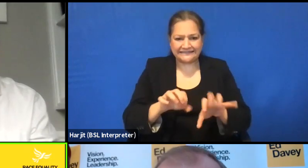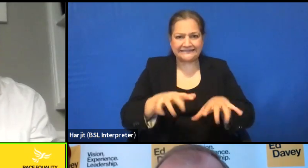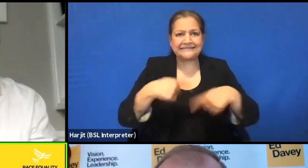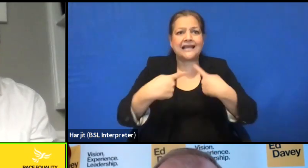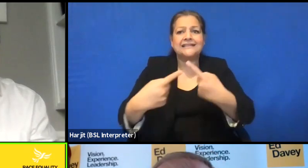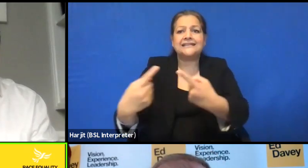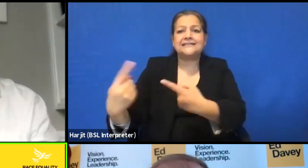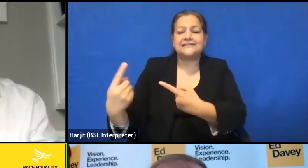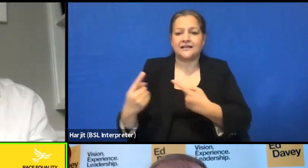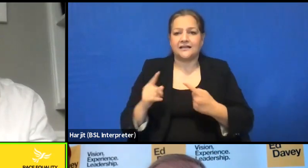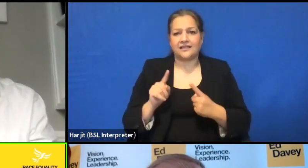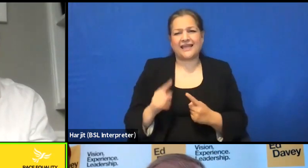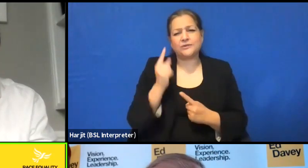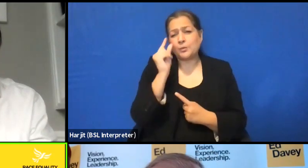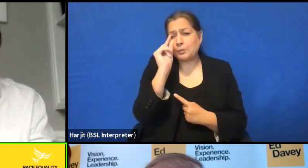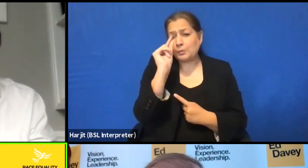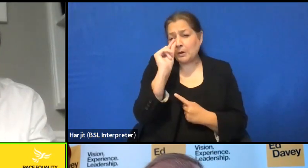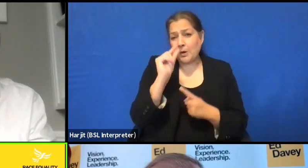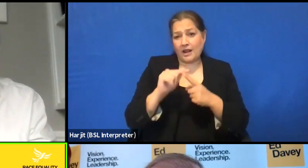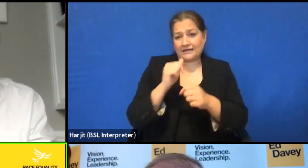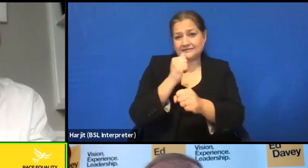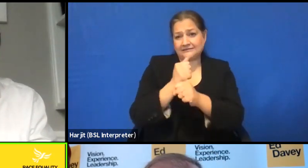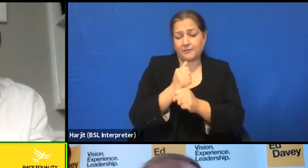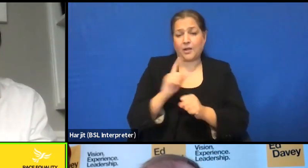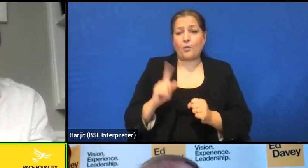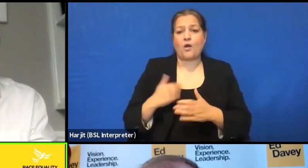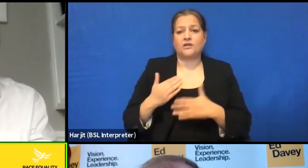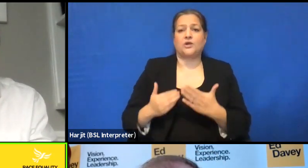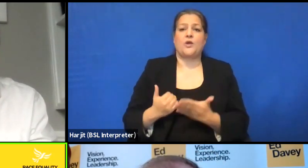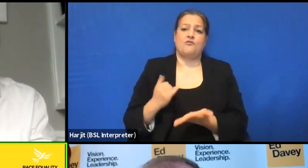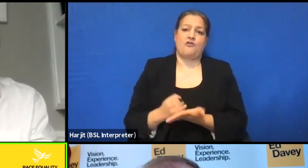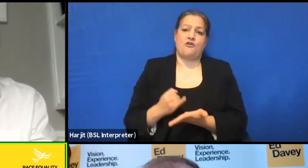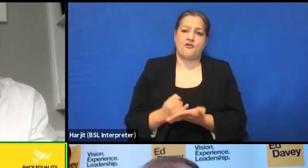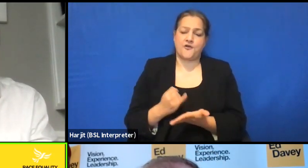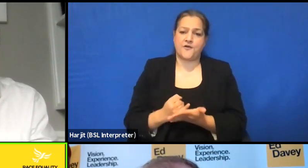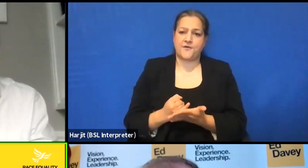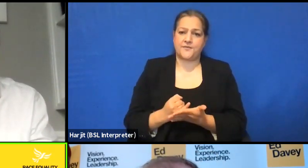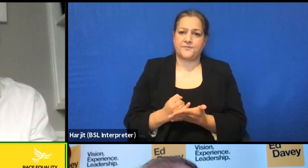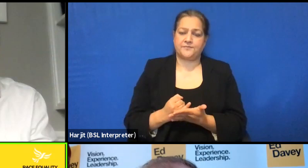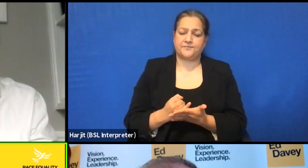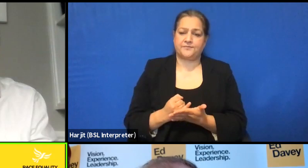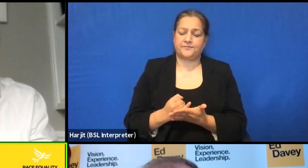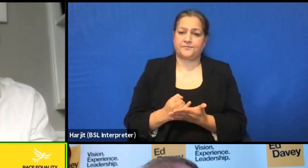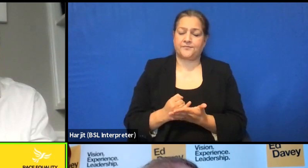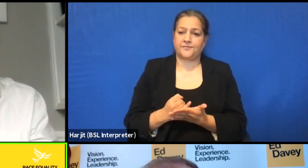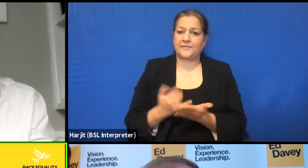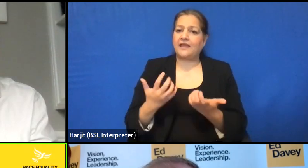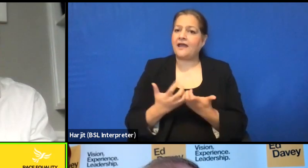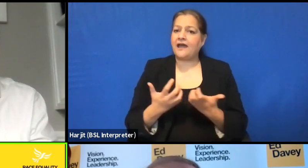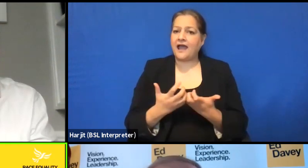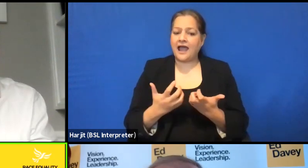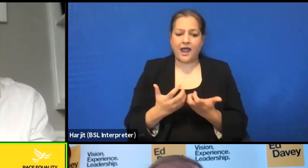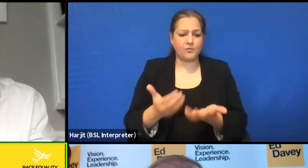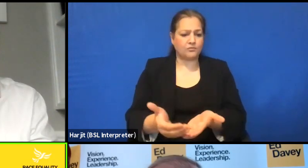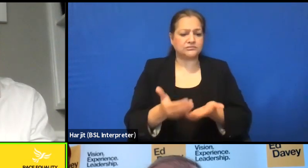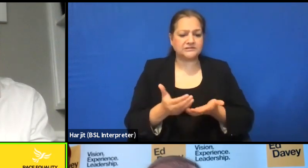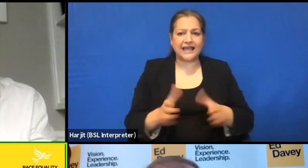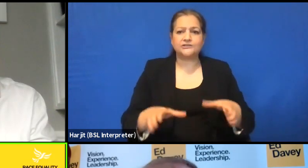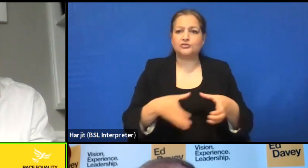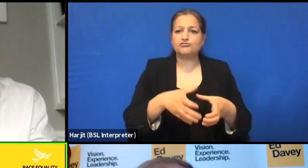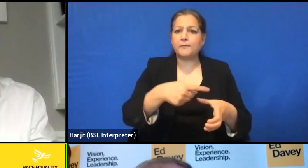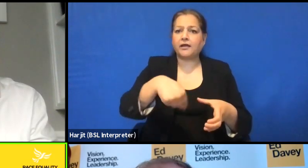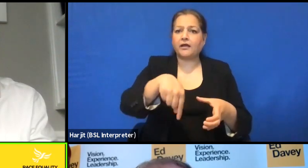of the things that have been going wrong in our ability to protect a group in society that